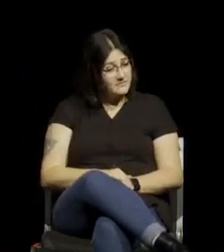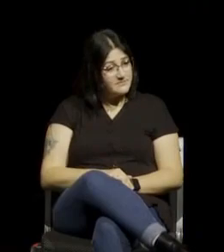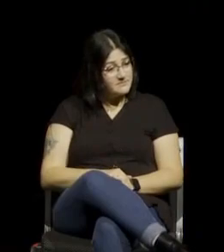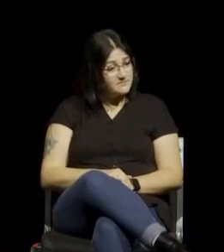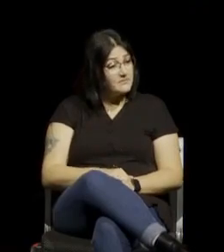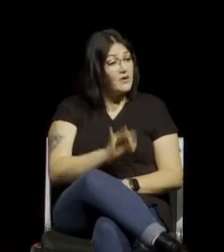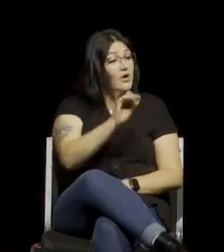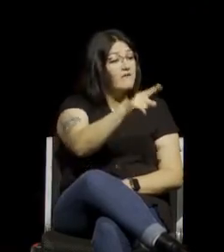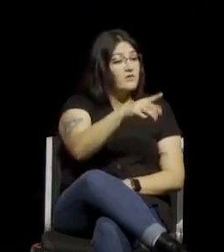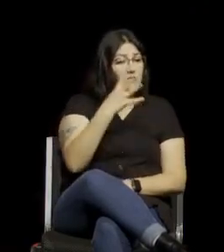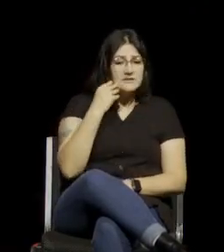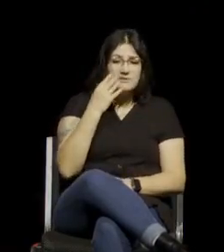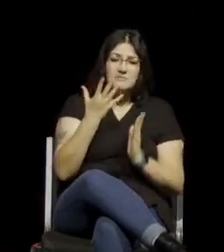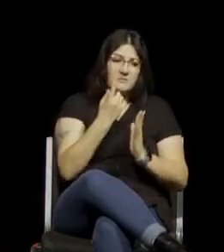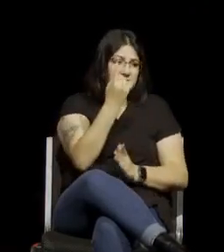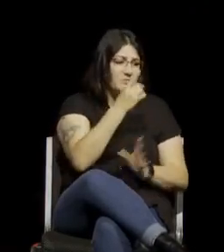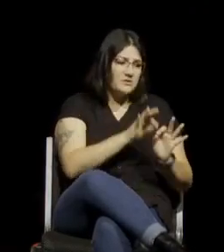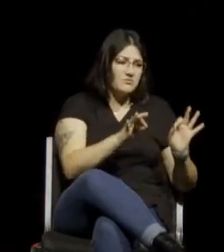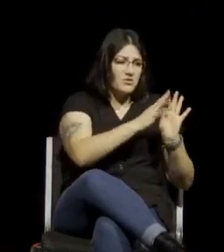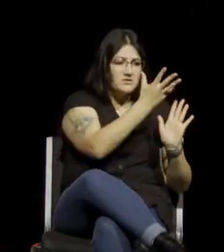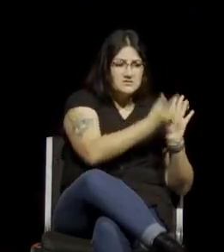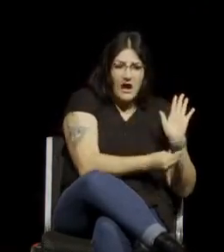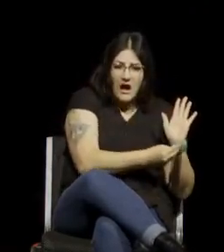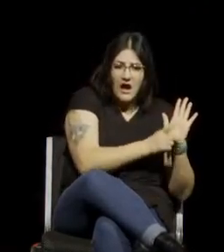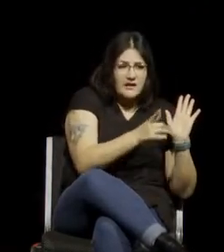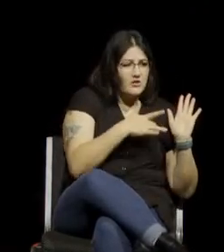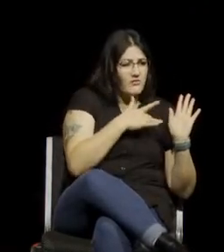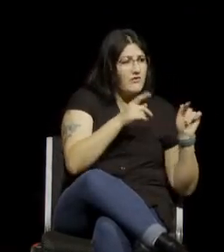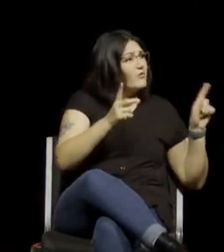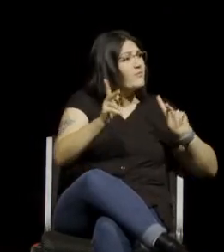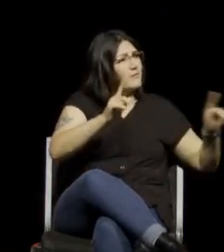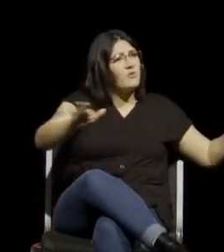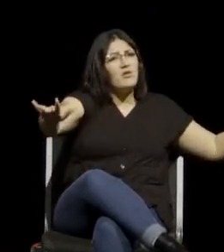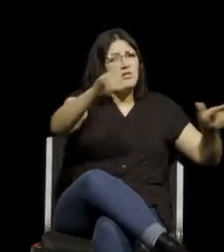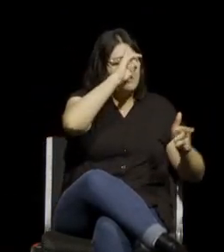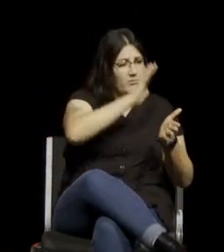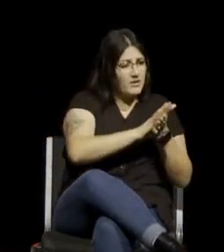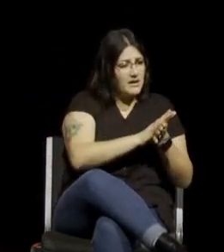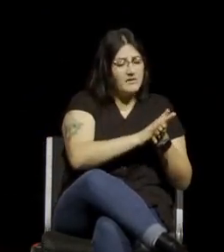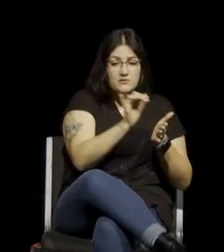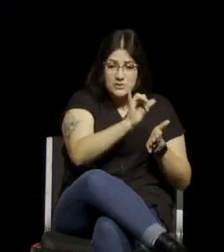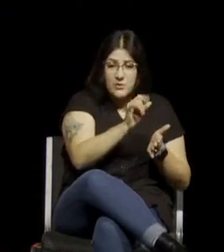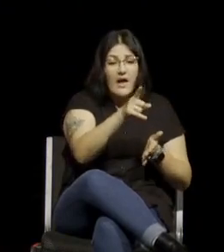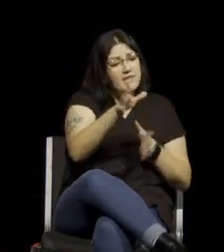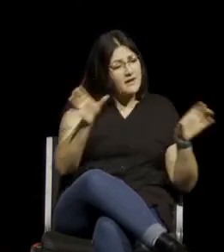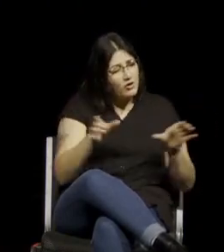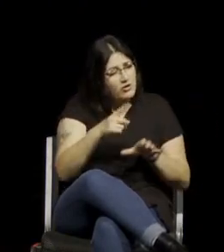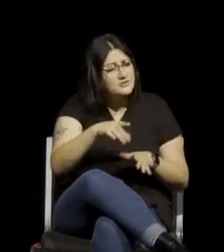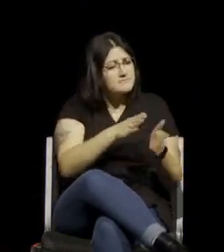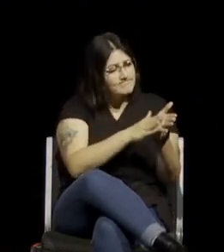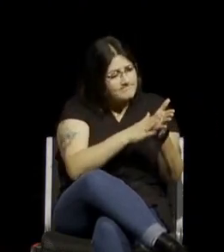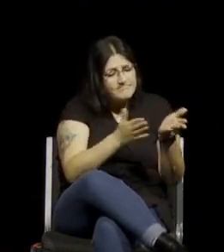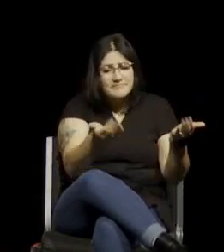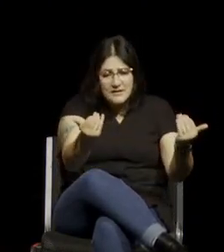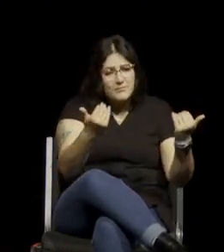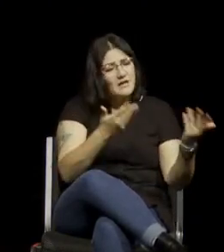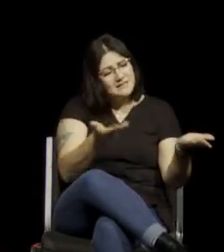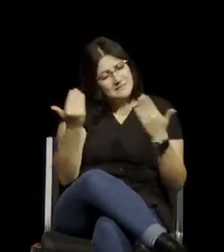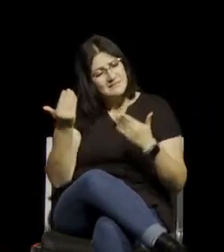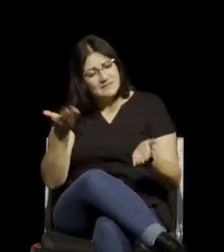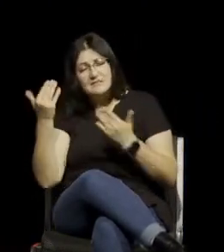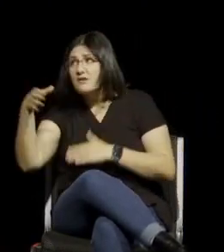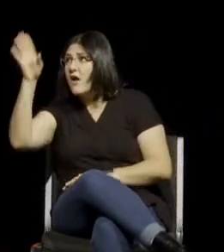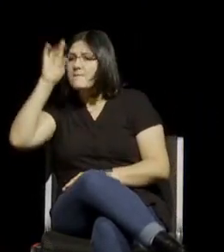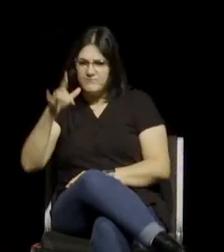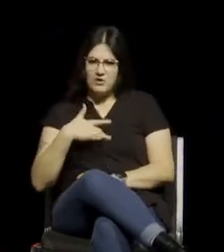Or when you experience great loss in your life, and you're surrounded by believers who are praying for you and who are encouraging you and who are pointing you to Christ,